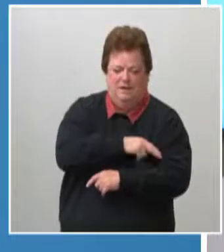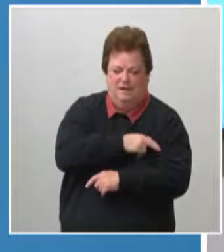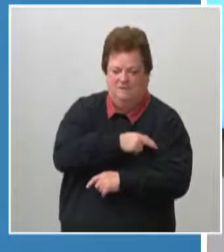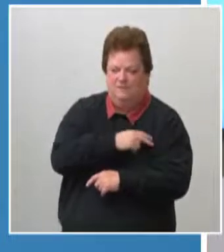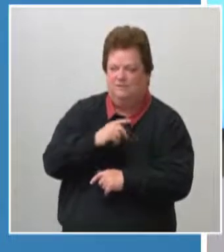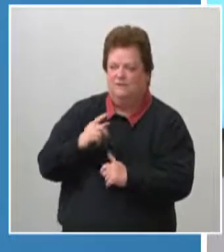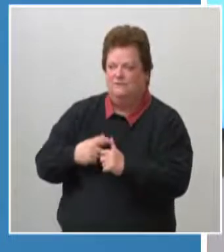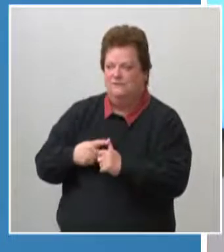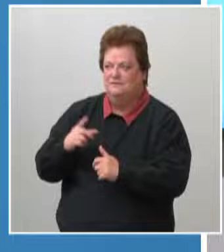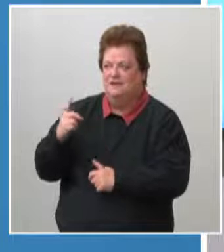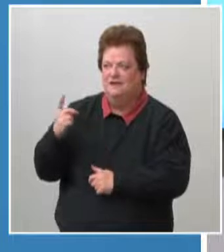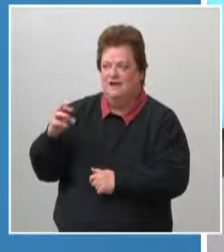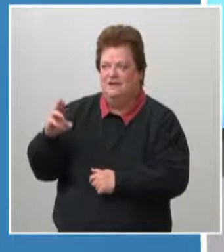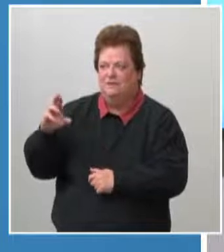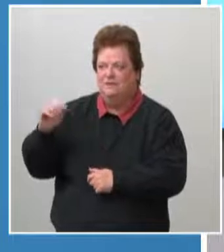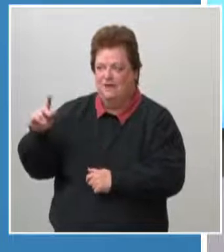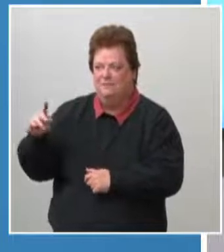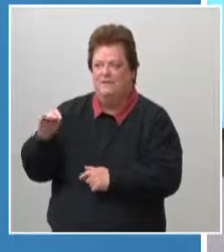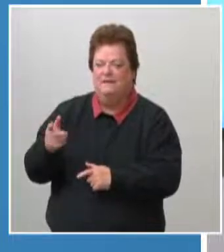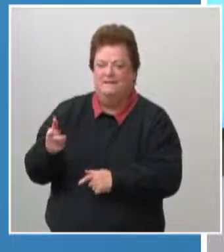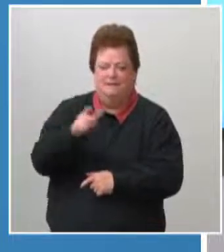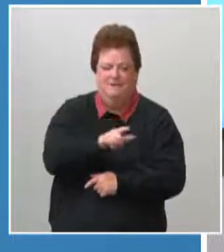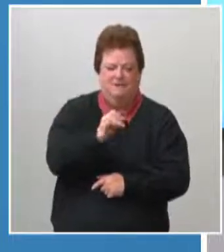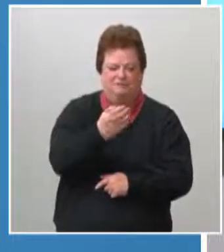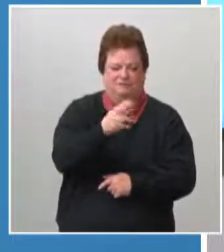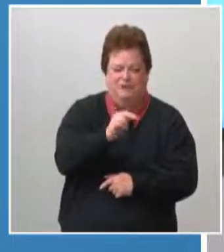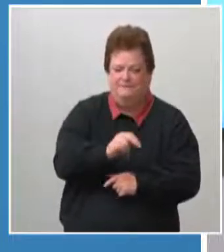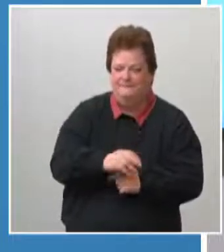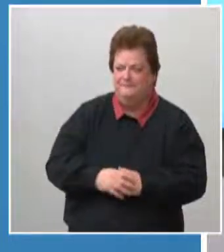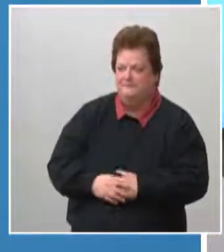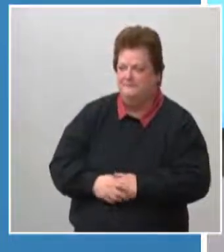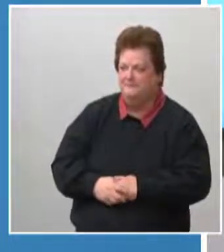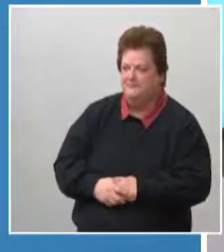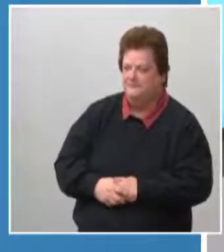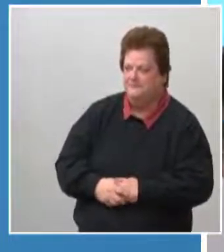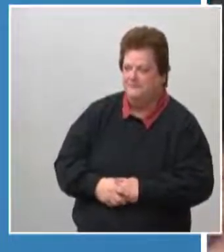it over to John. Dr. Rapp?